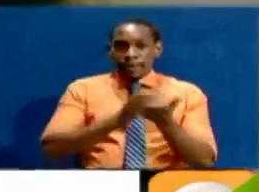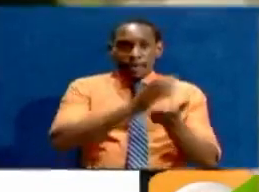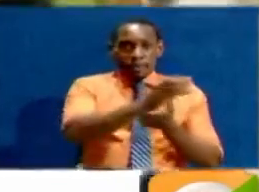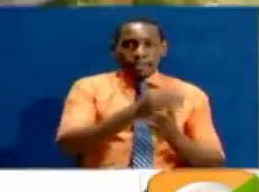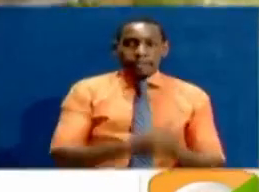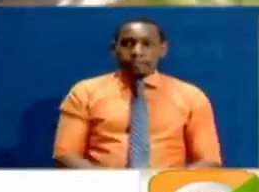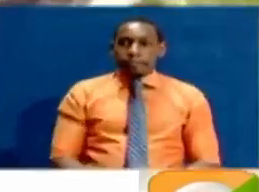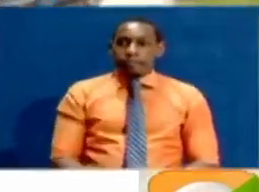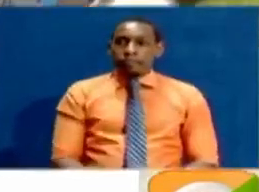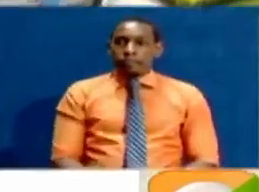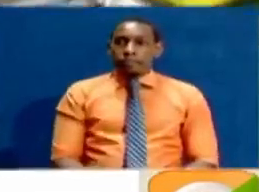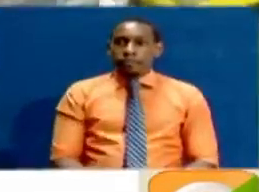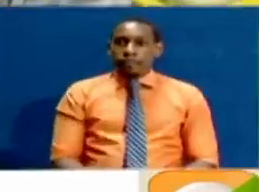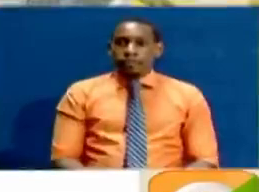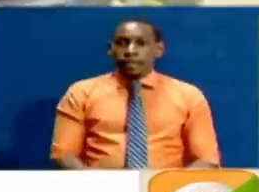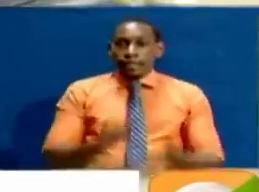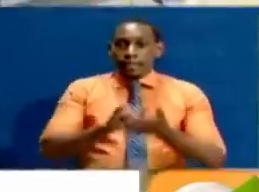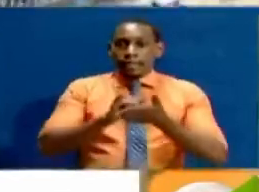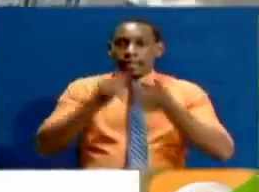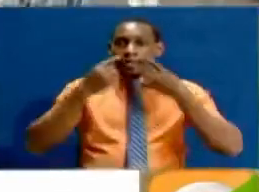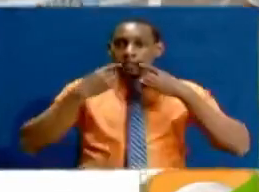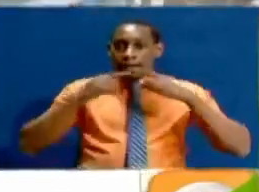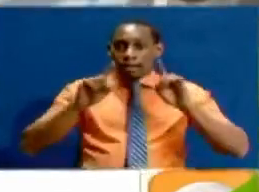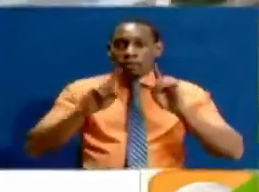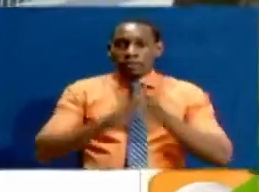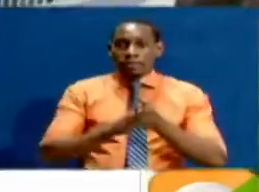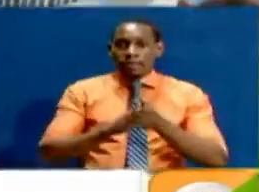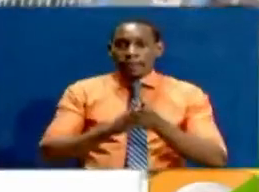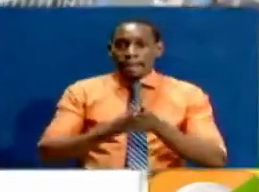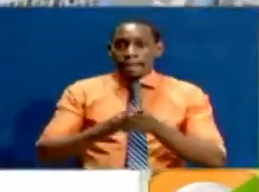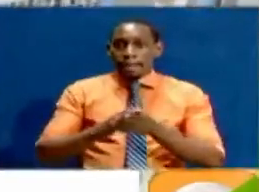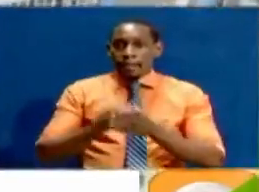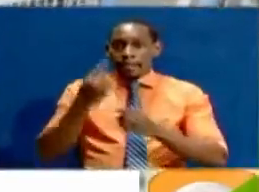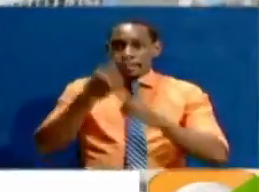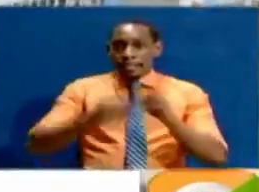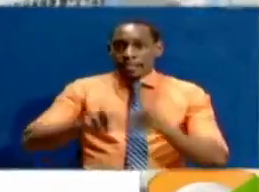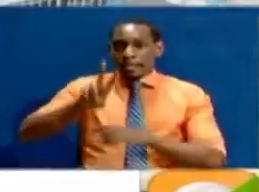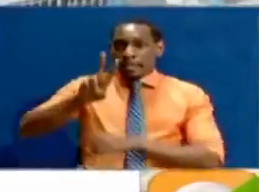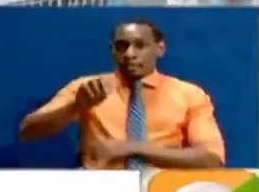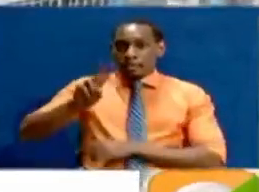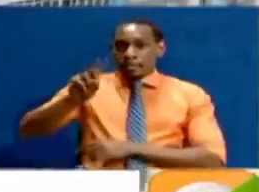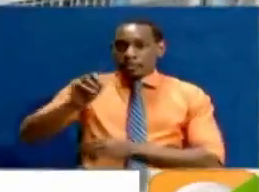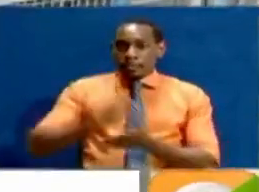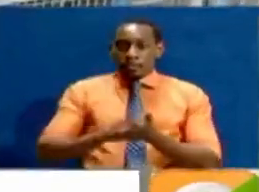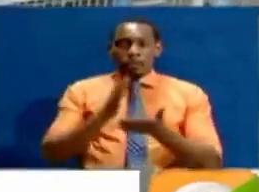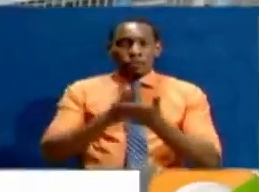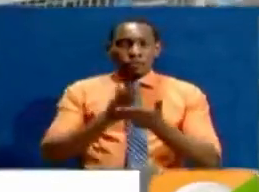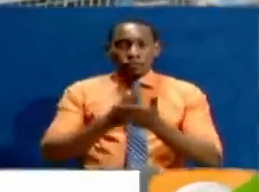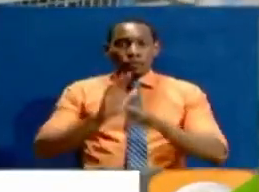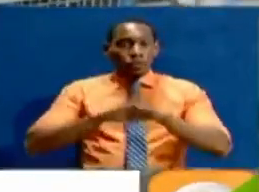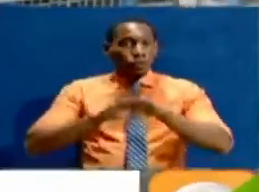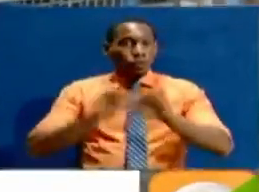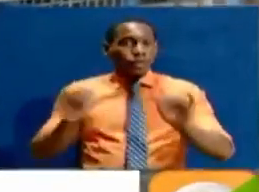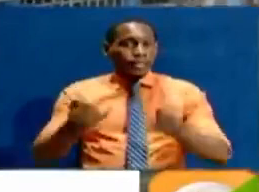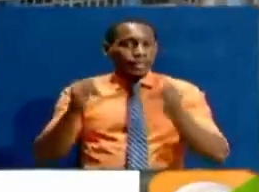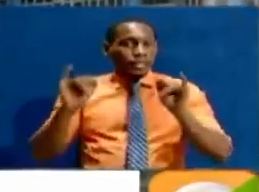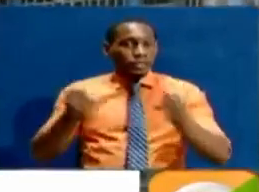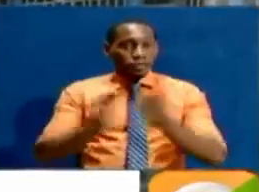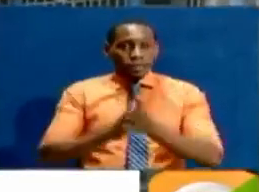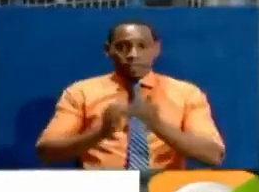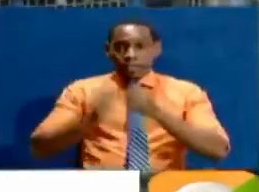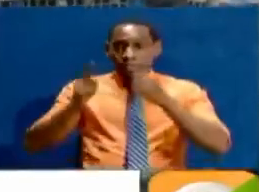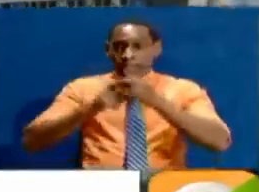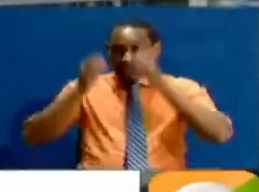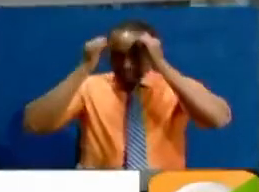it. That pronouncement, made in early 2020, was like music to the ears of